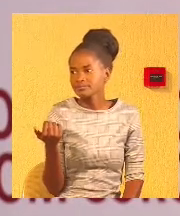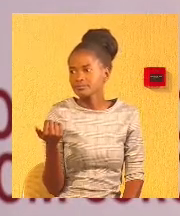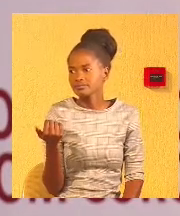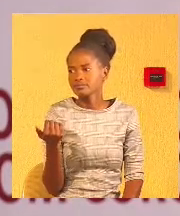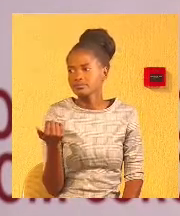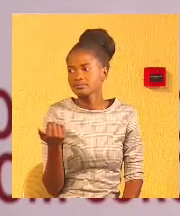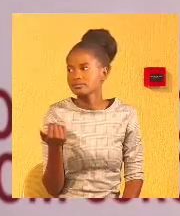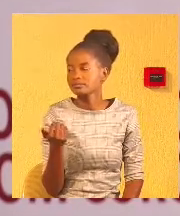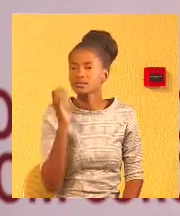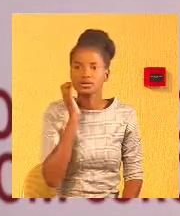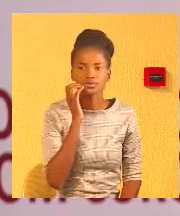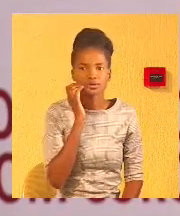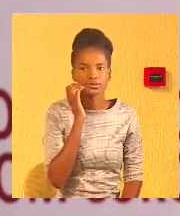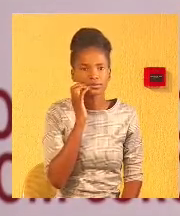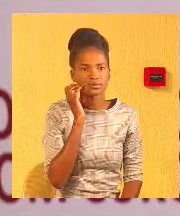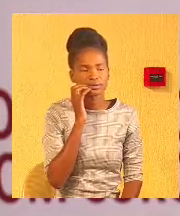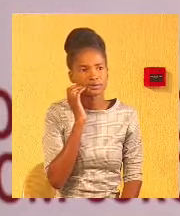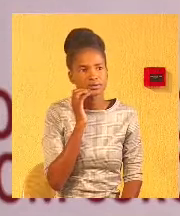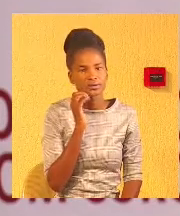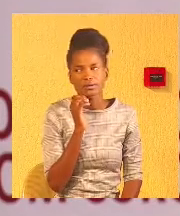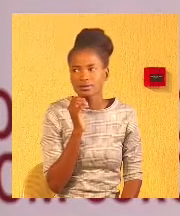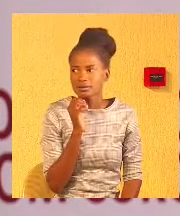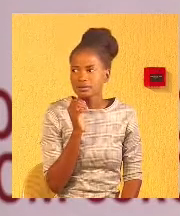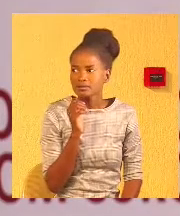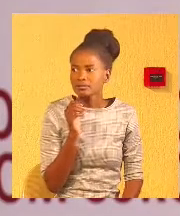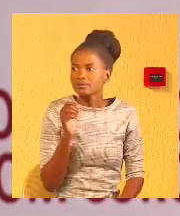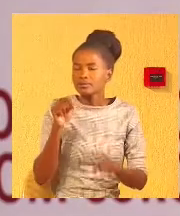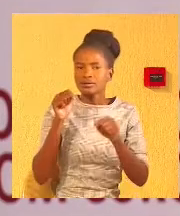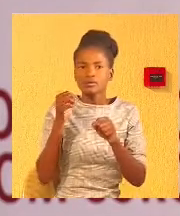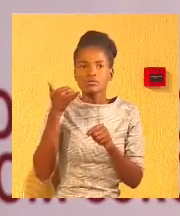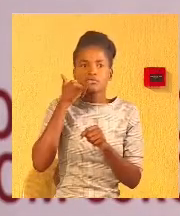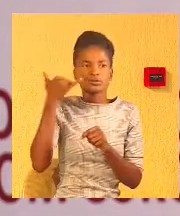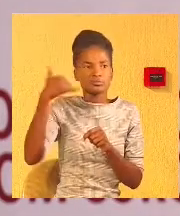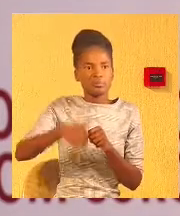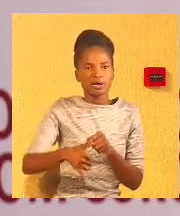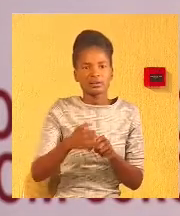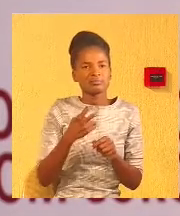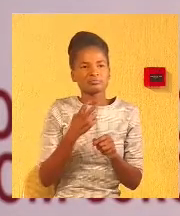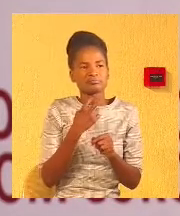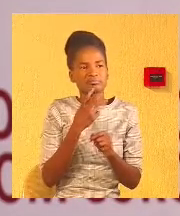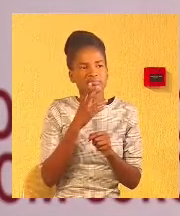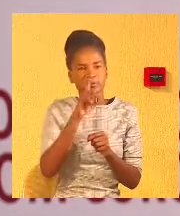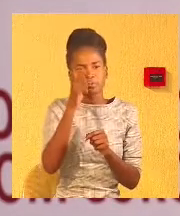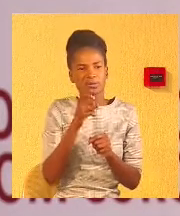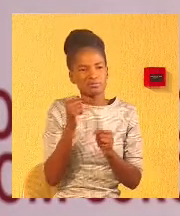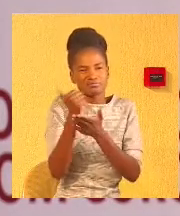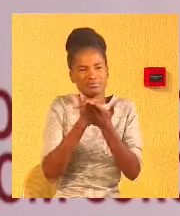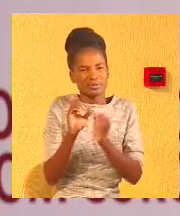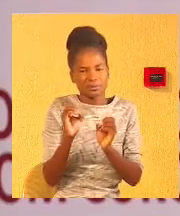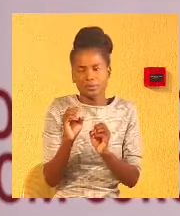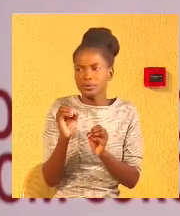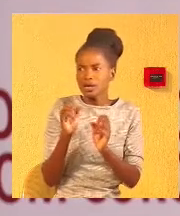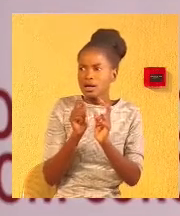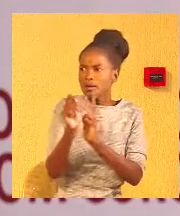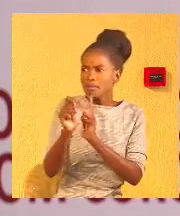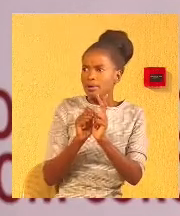Okay, we have lost that caller. But I now give the opportunity to the media practitioners here at the center who have any questions to